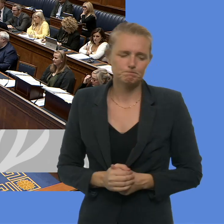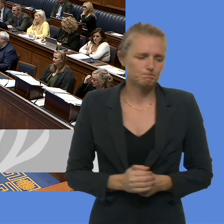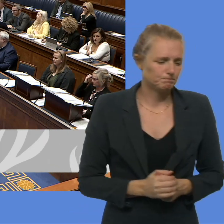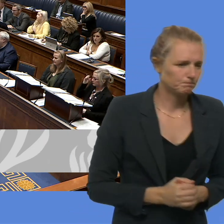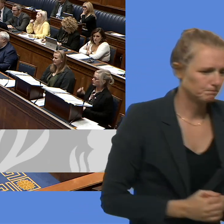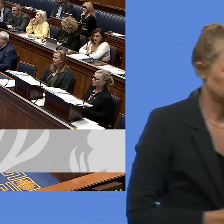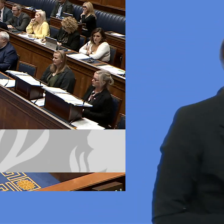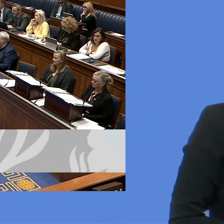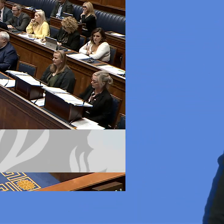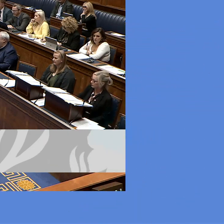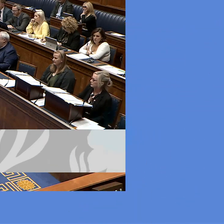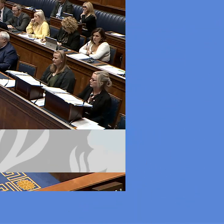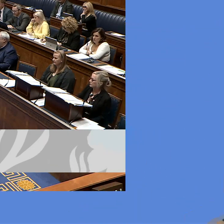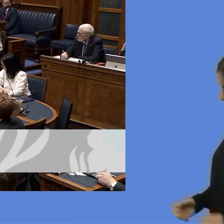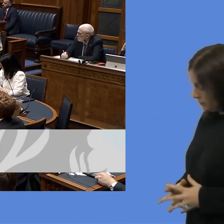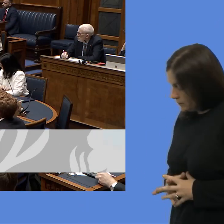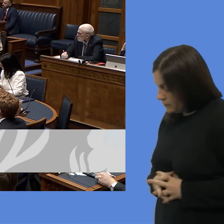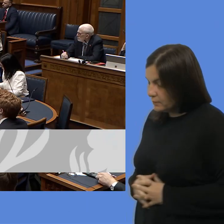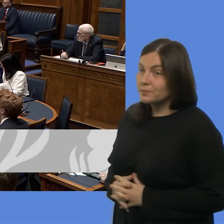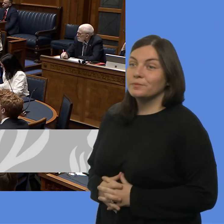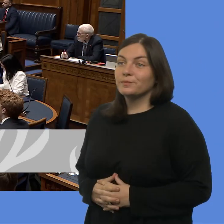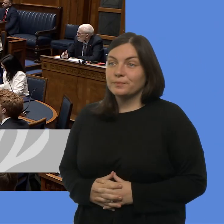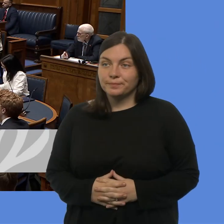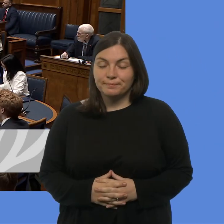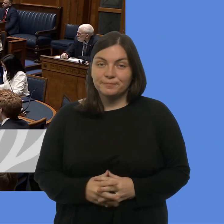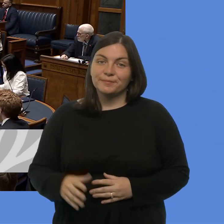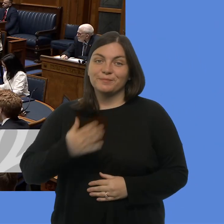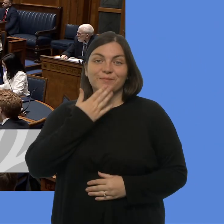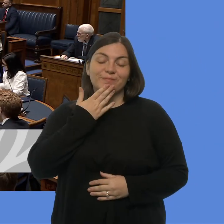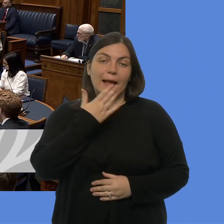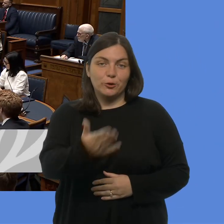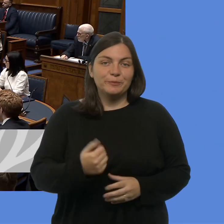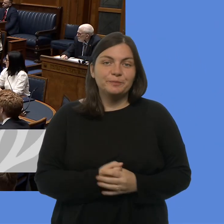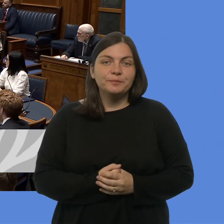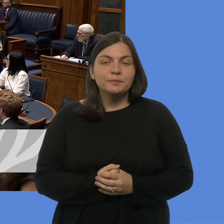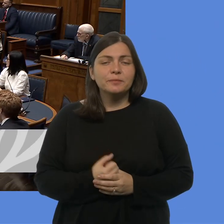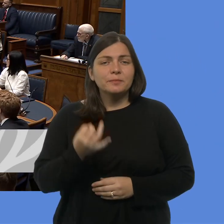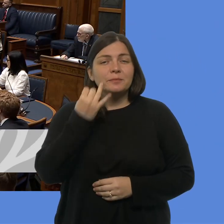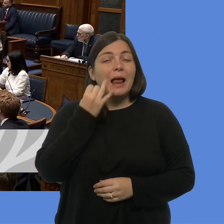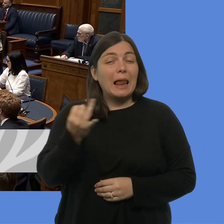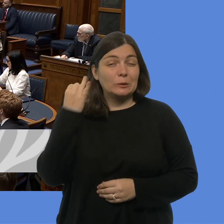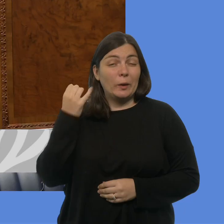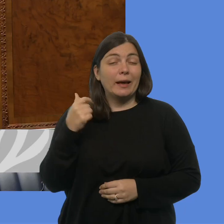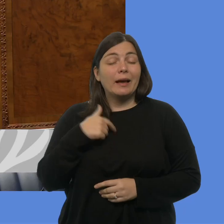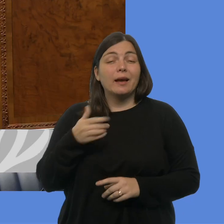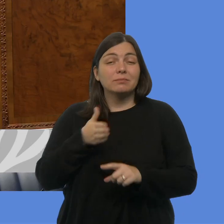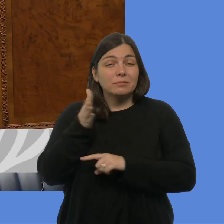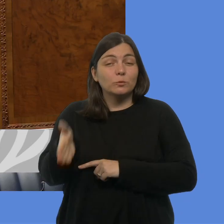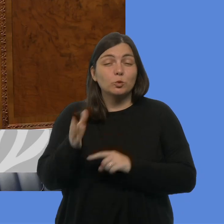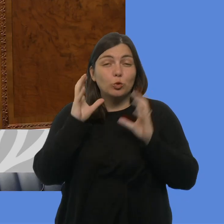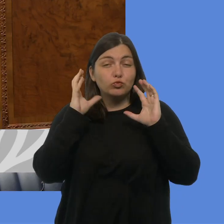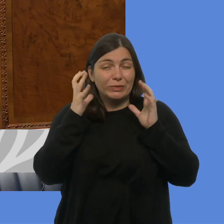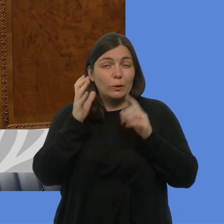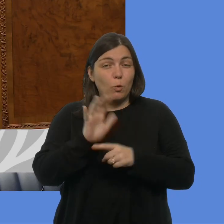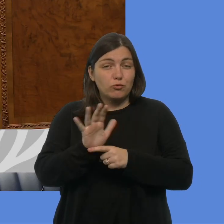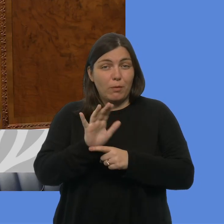Mr. Speaker, I was on Nolan last week with the First Minister's former colleague Francie Malloy, and he said that anyone